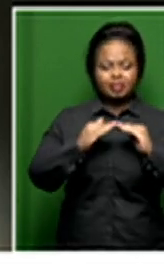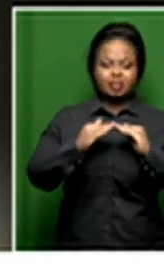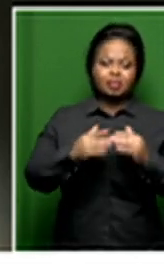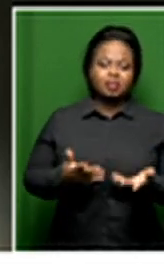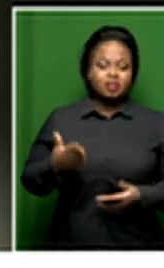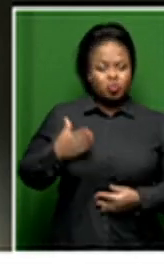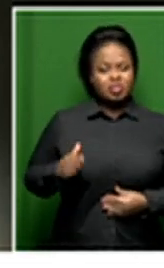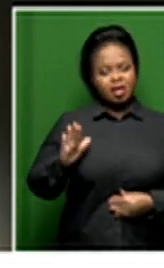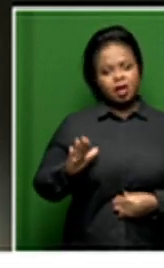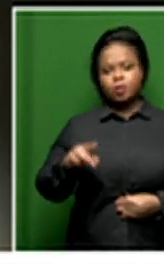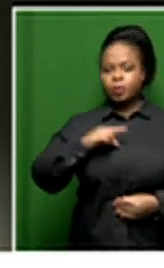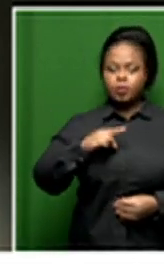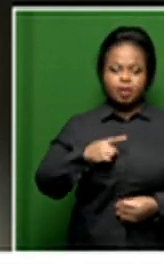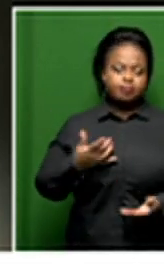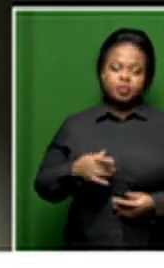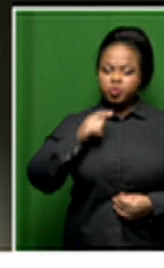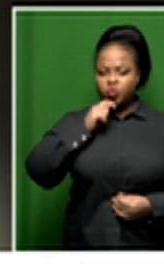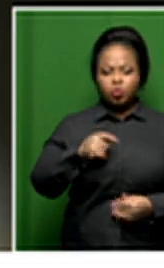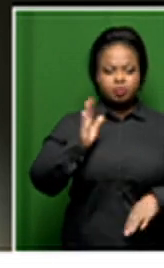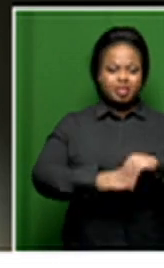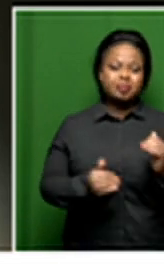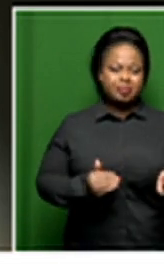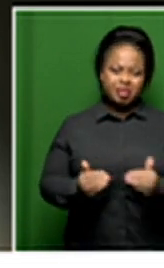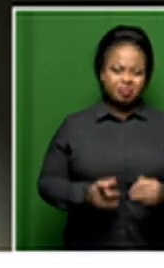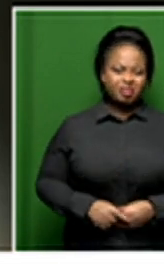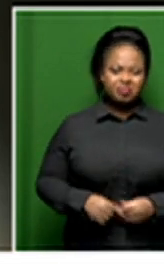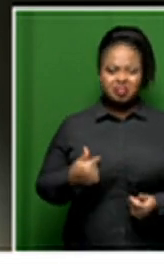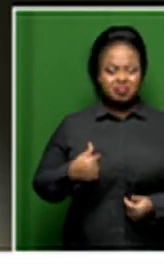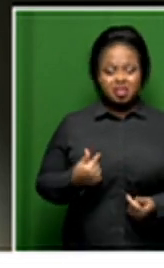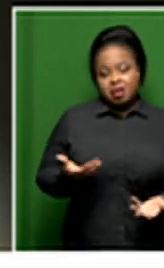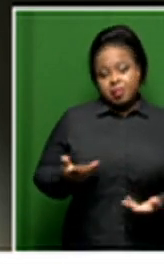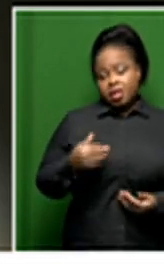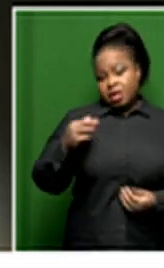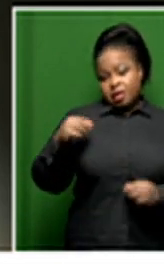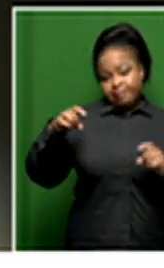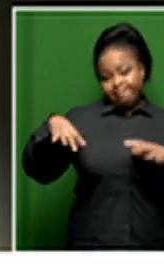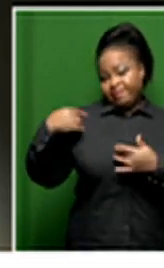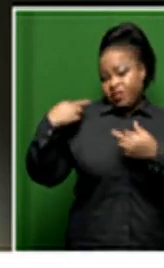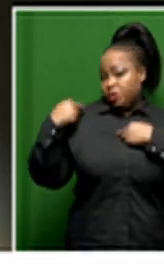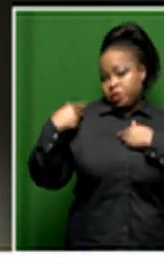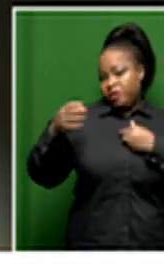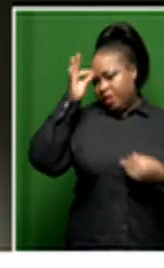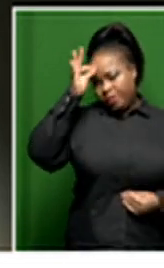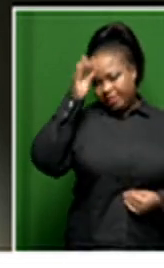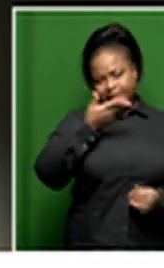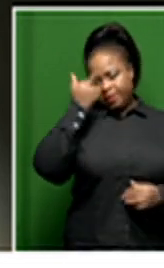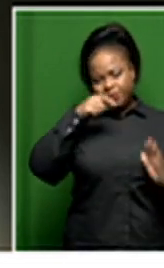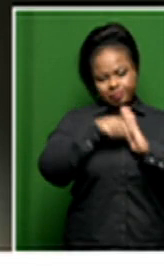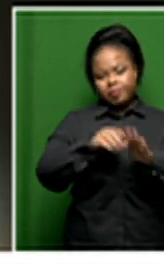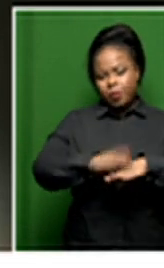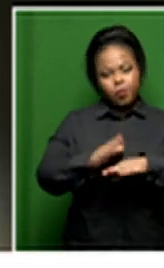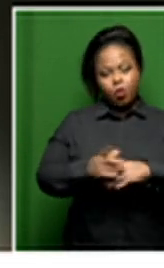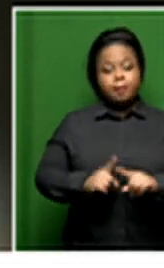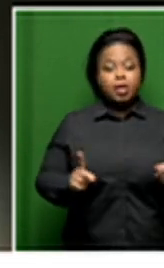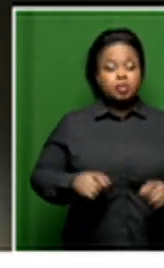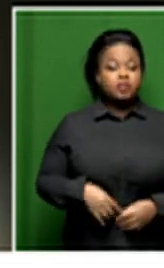side. There is very much consequent management. I'm not responsible for the police, so I can't, I don't know those details. But